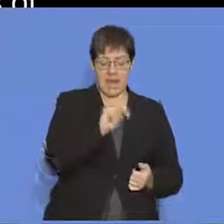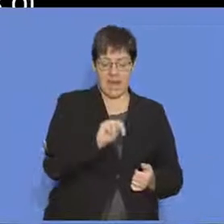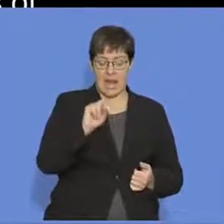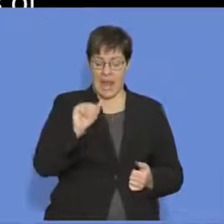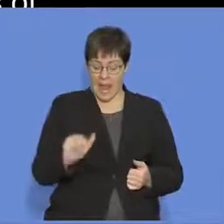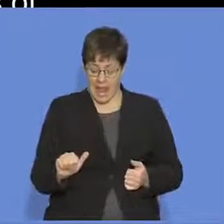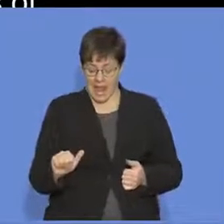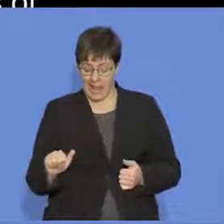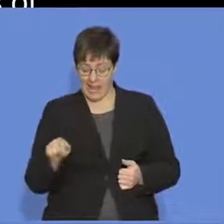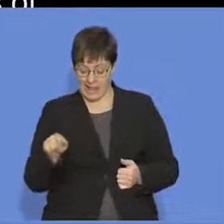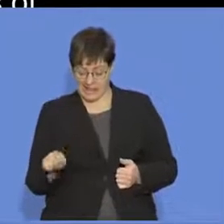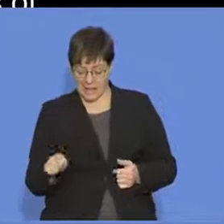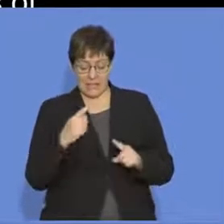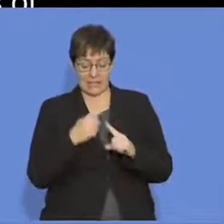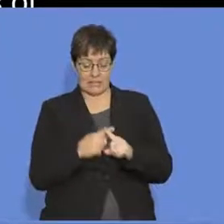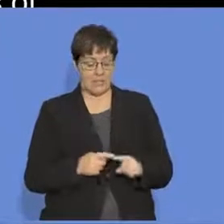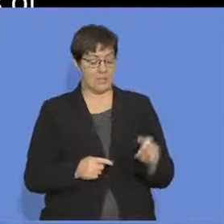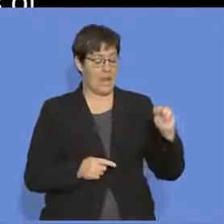times N